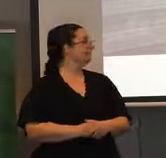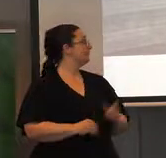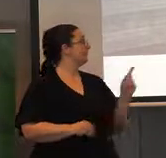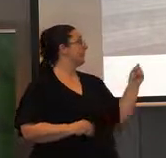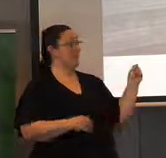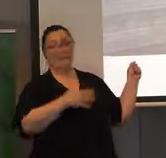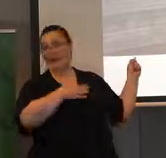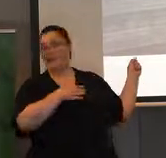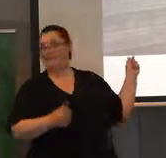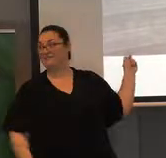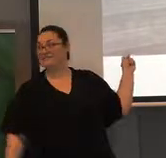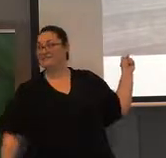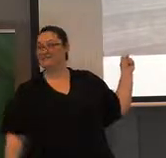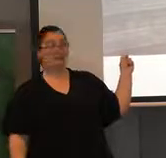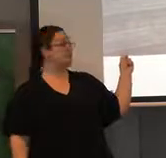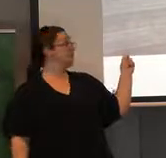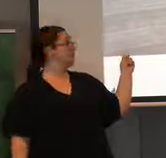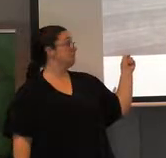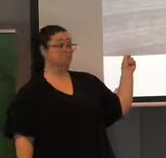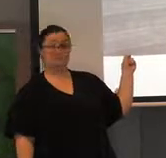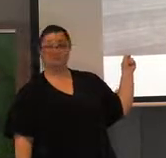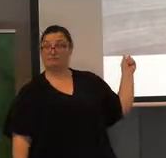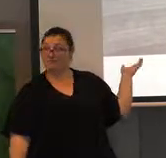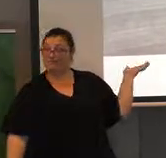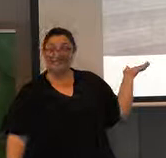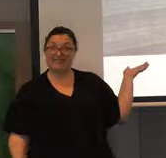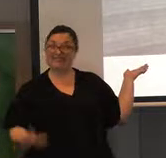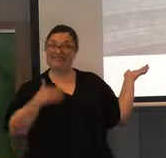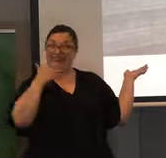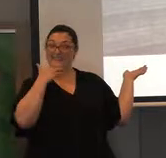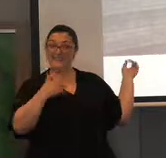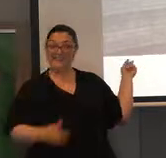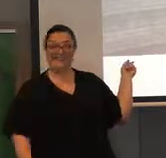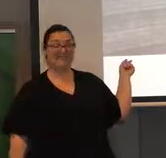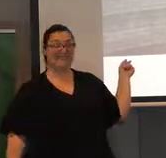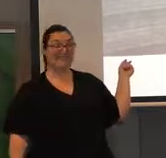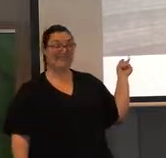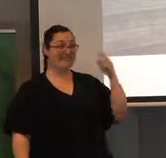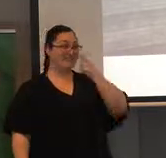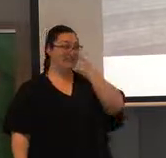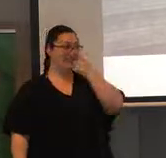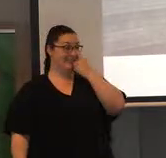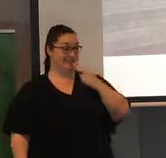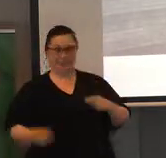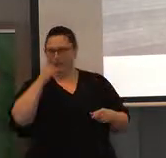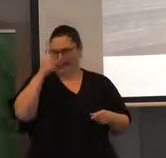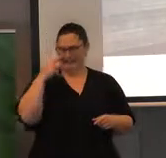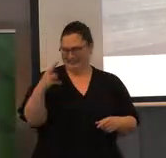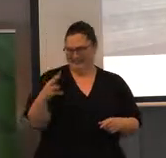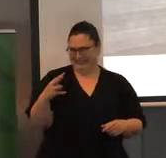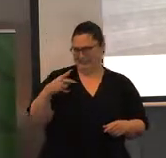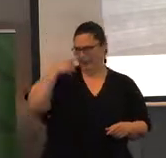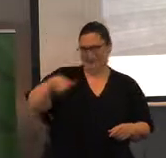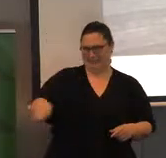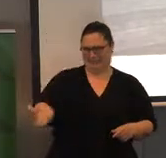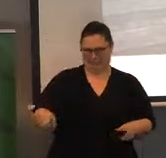I love this picture. Are good intentions good enough? In the physical sense, we can see how ridiculous this